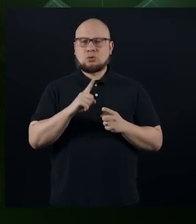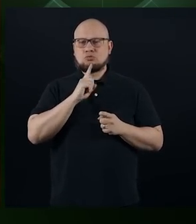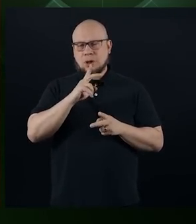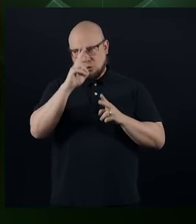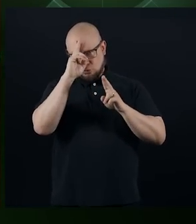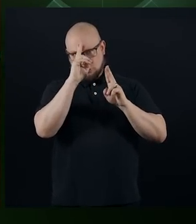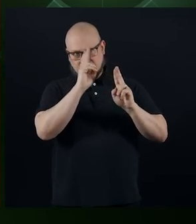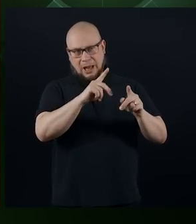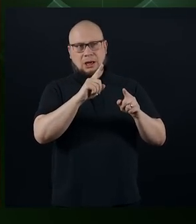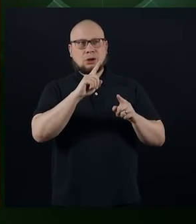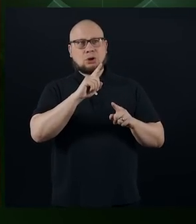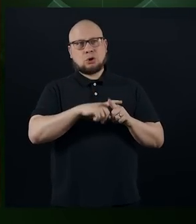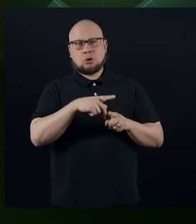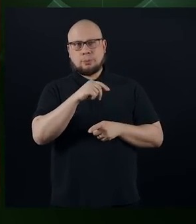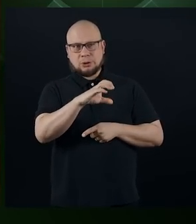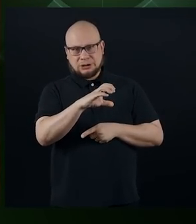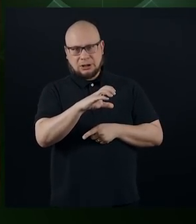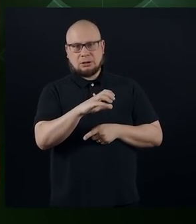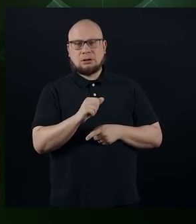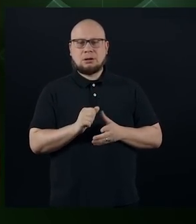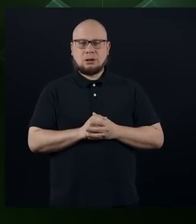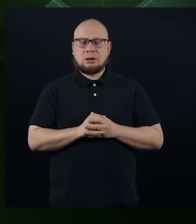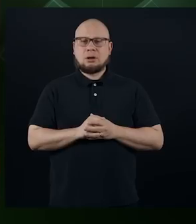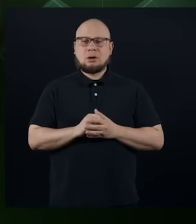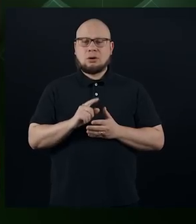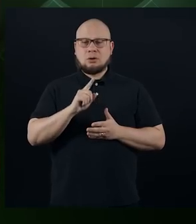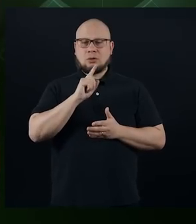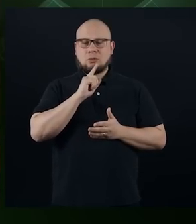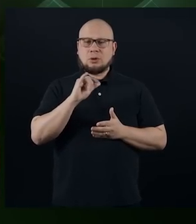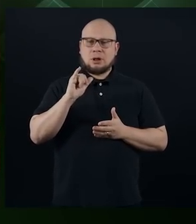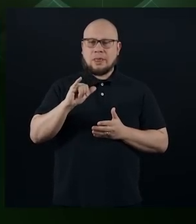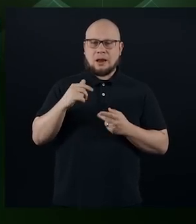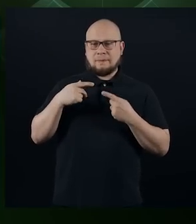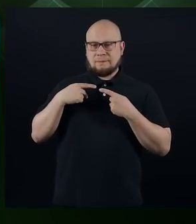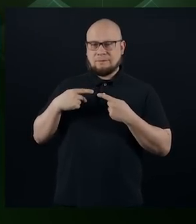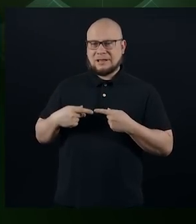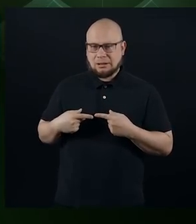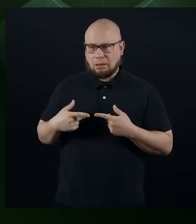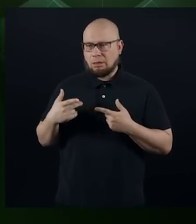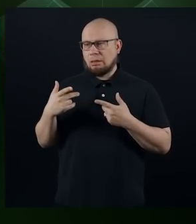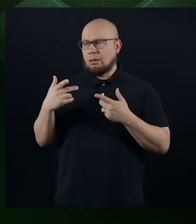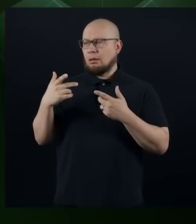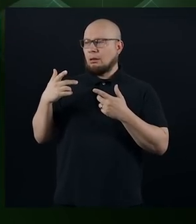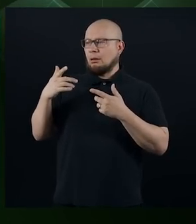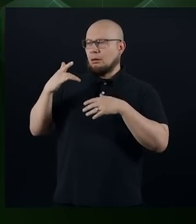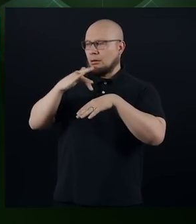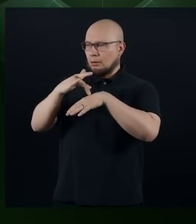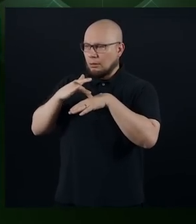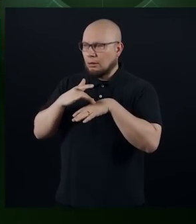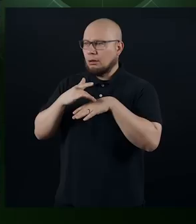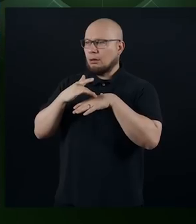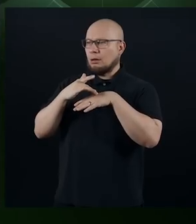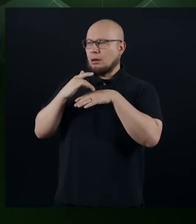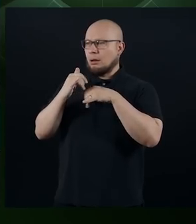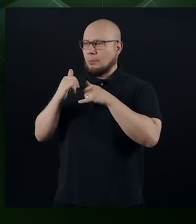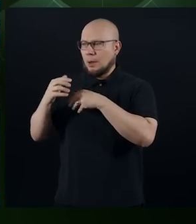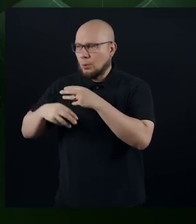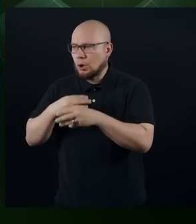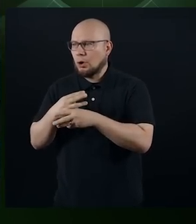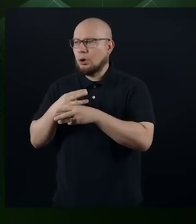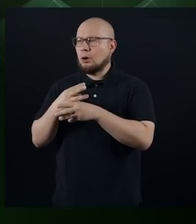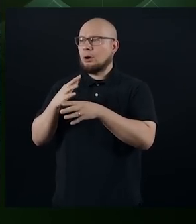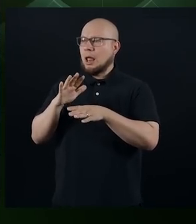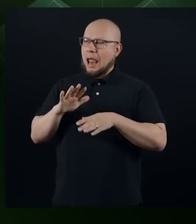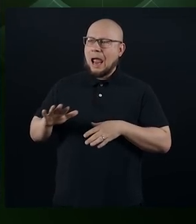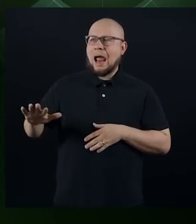IP, what it feels like to be a Sea of Thieves player in the really physical, playful world that we've built, and also paying homage to the